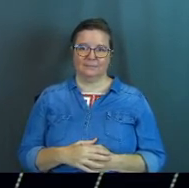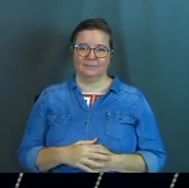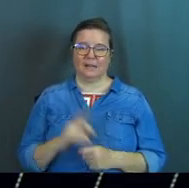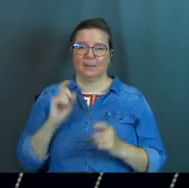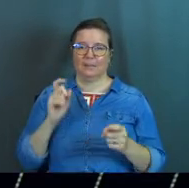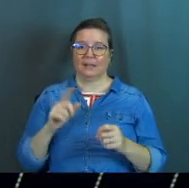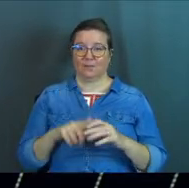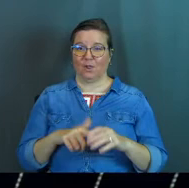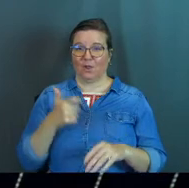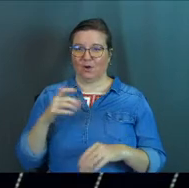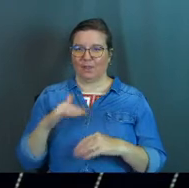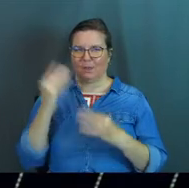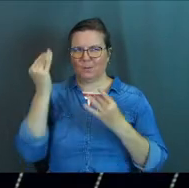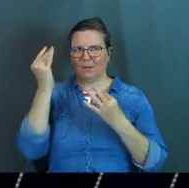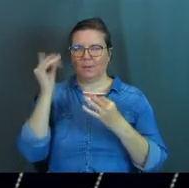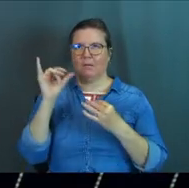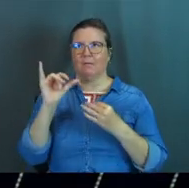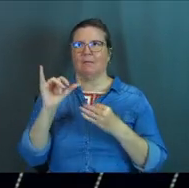I'll give you a little longer on that.